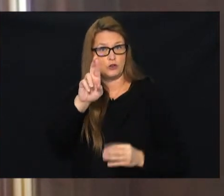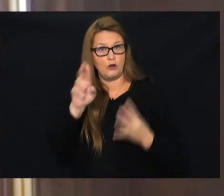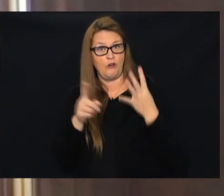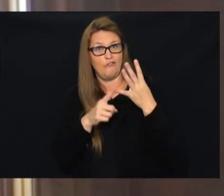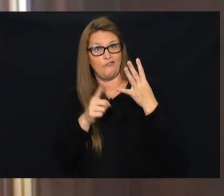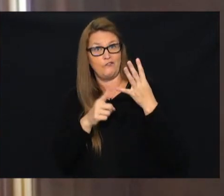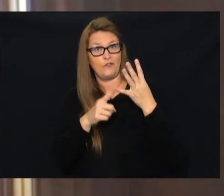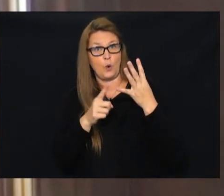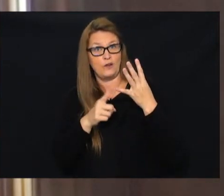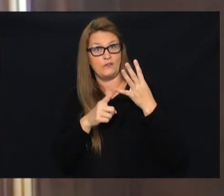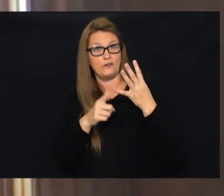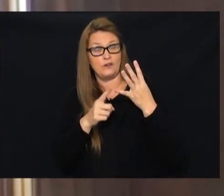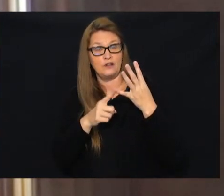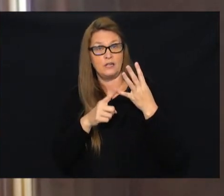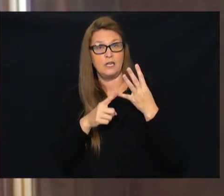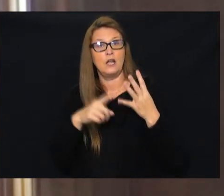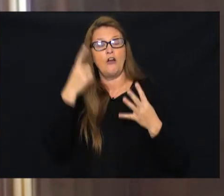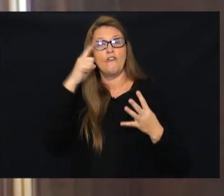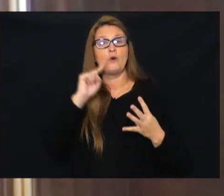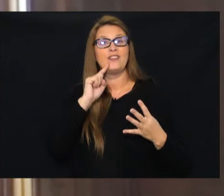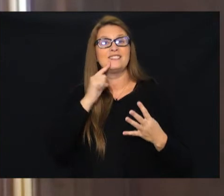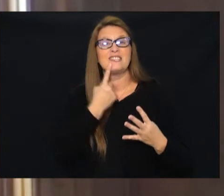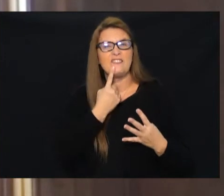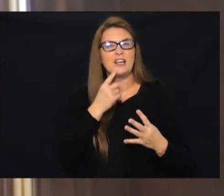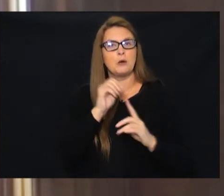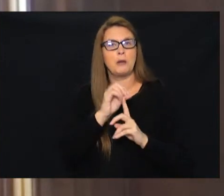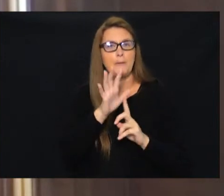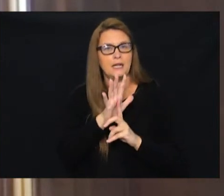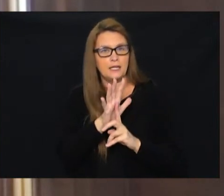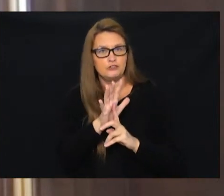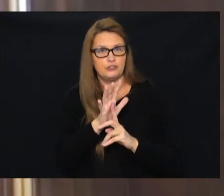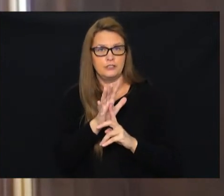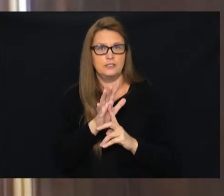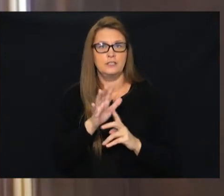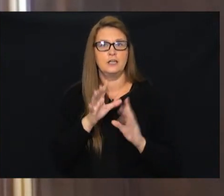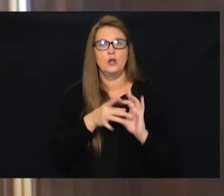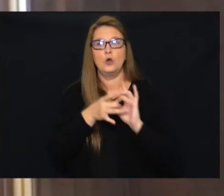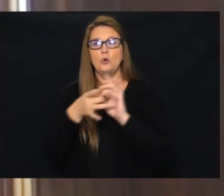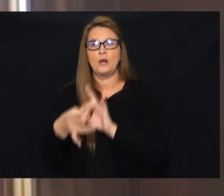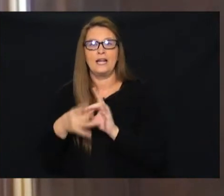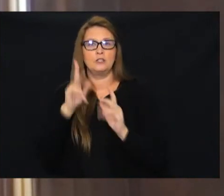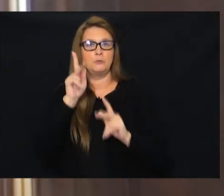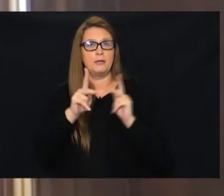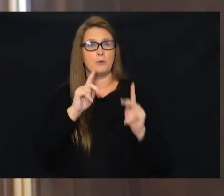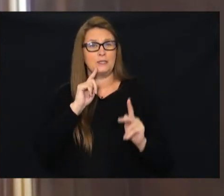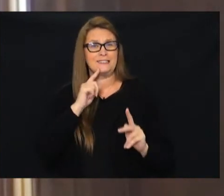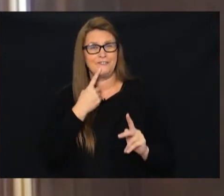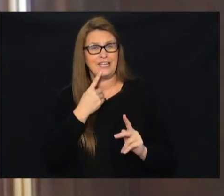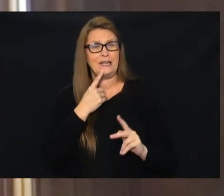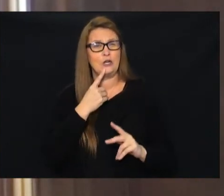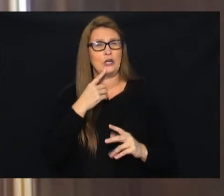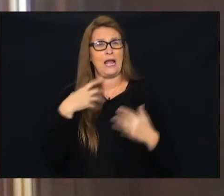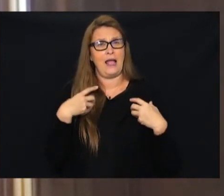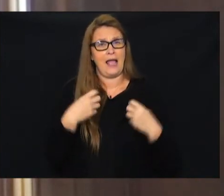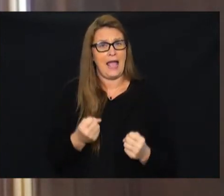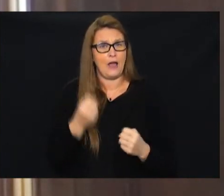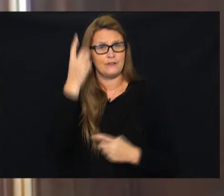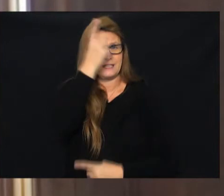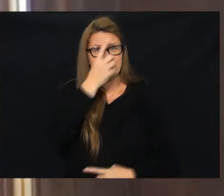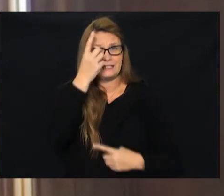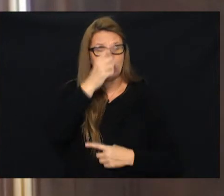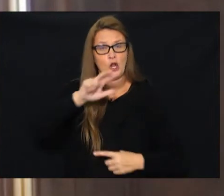severe complications we have in our population related to chronic medical disease, the 3rd oldest state